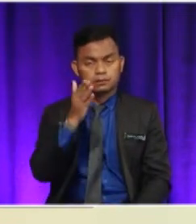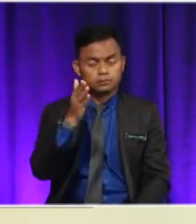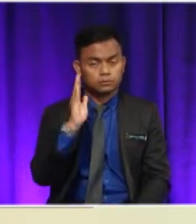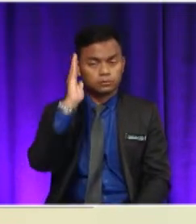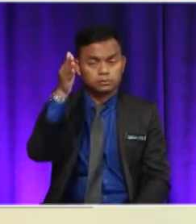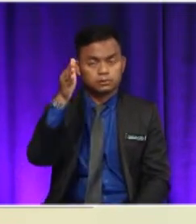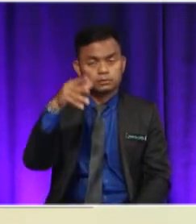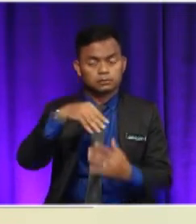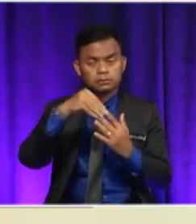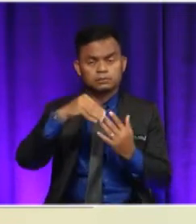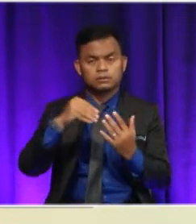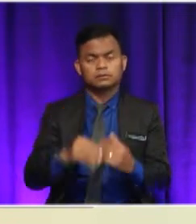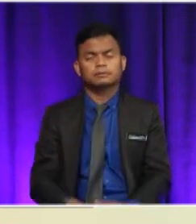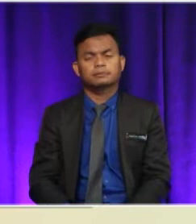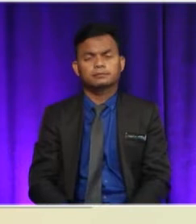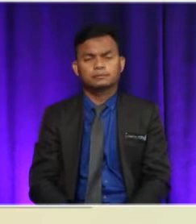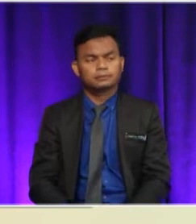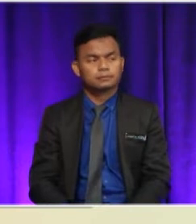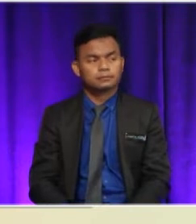you could just hold up your answers.